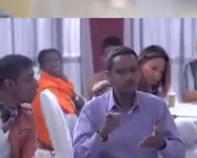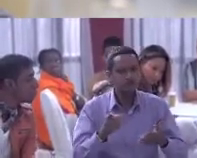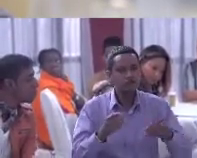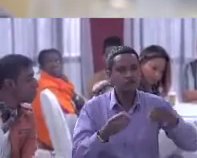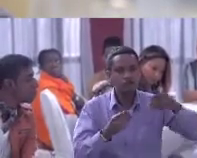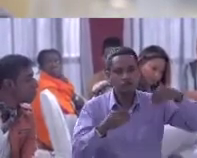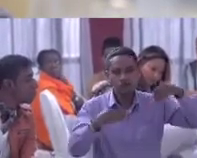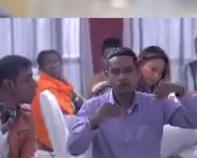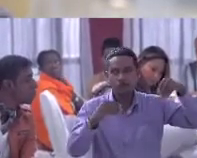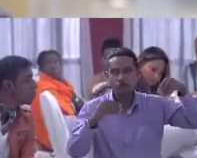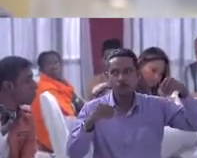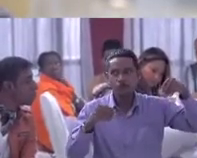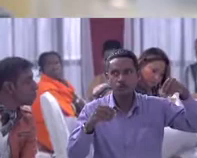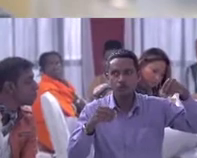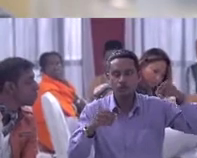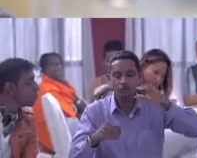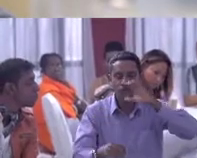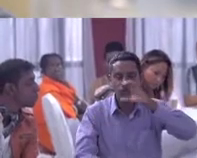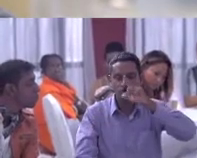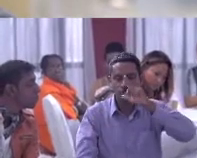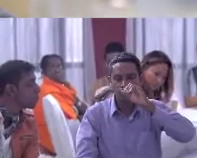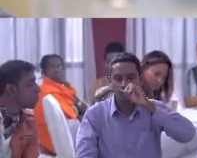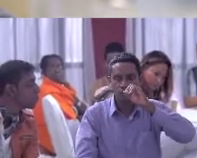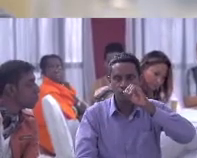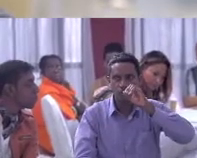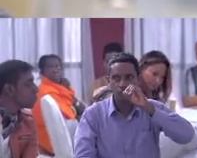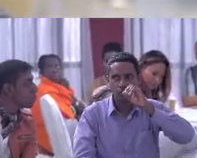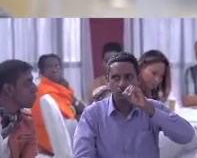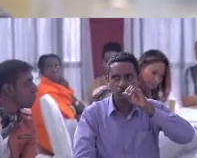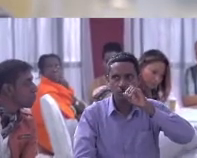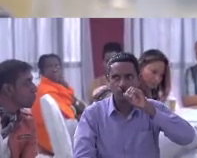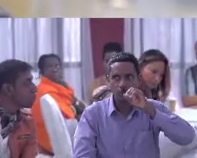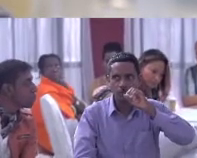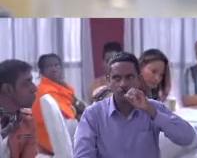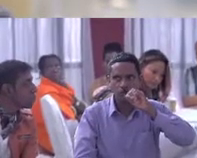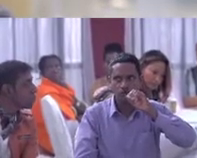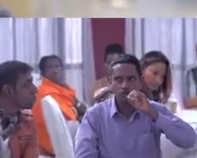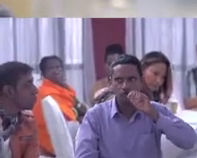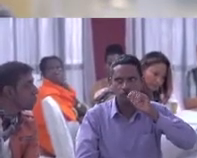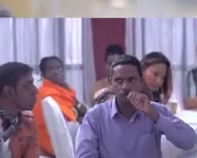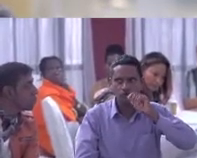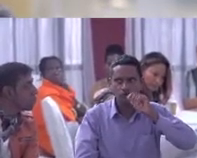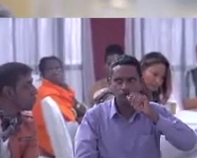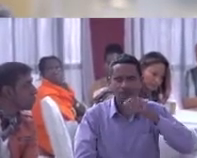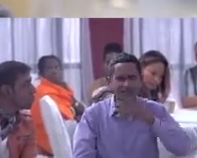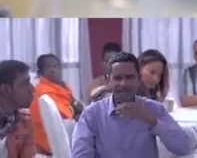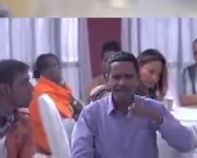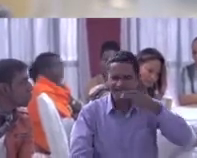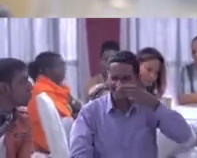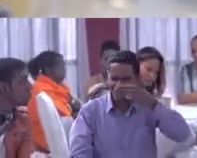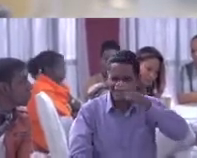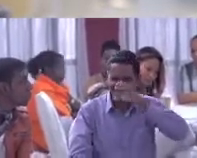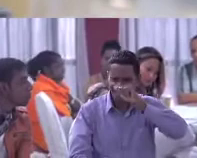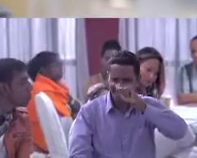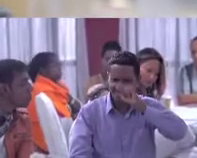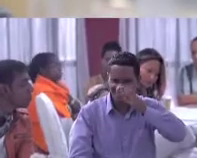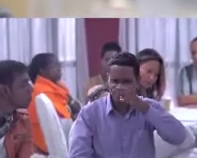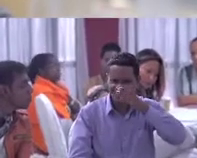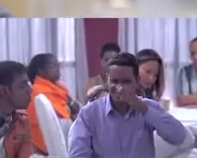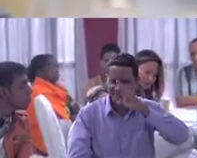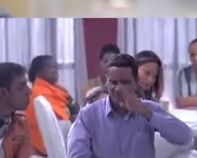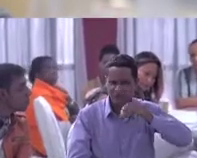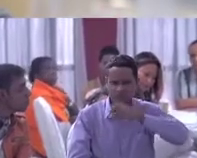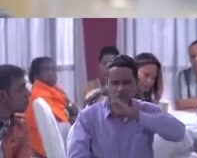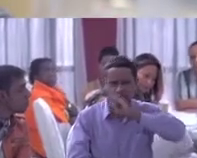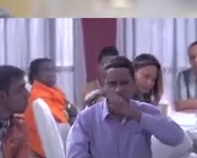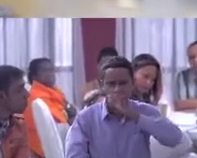Cloth and Heather Jones. The other two designers who I admire very